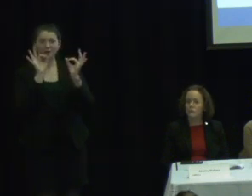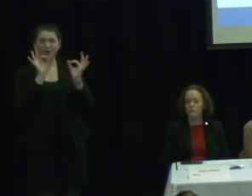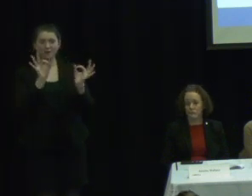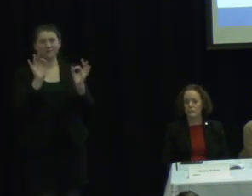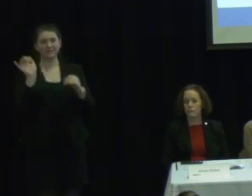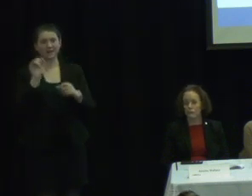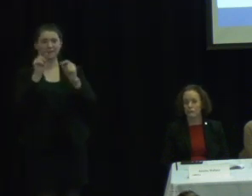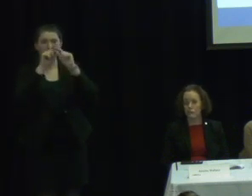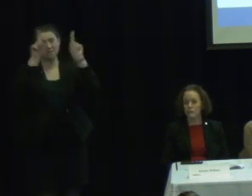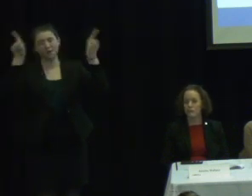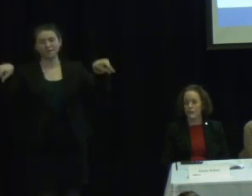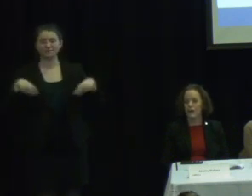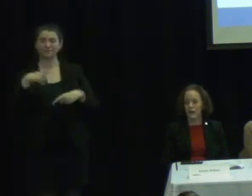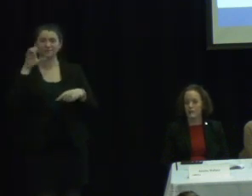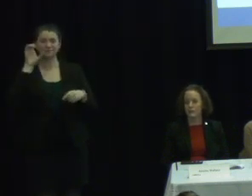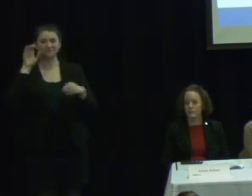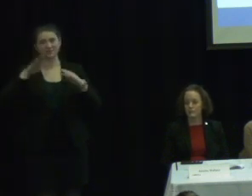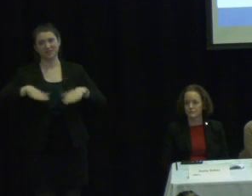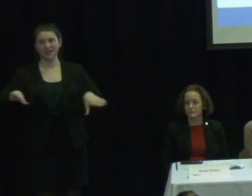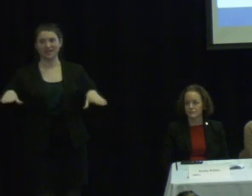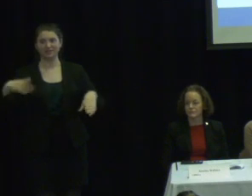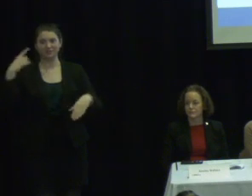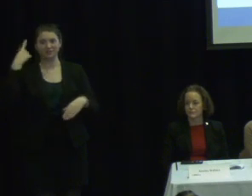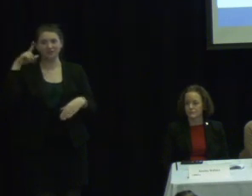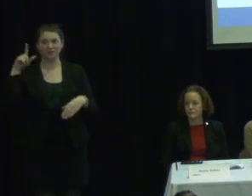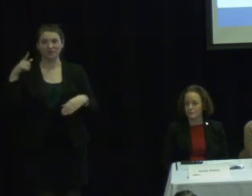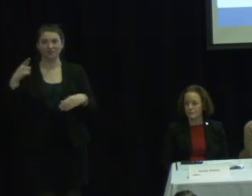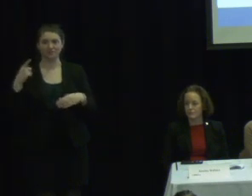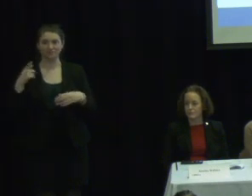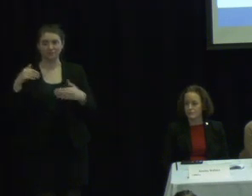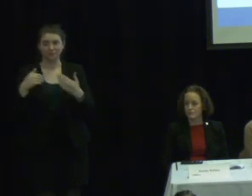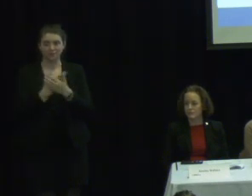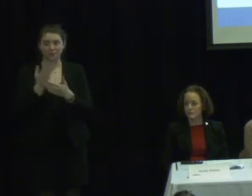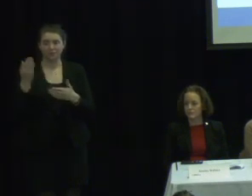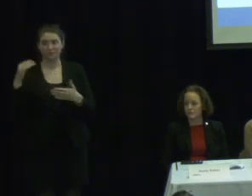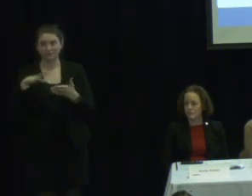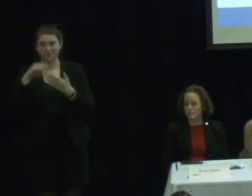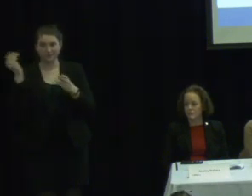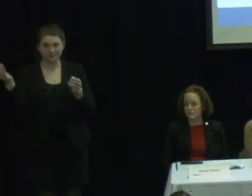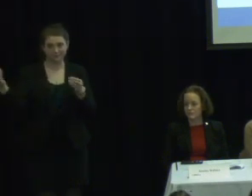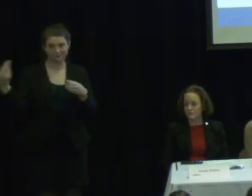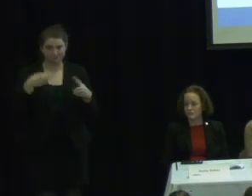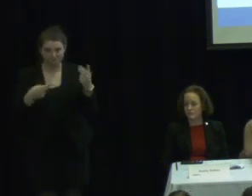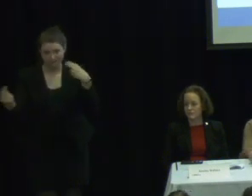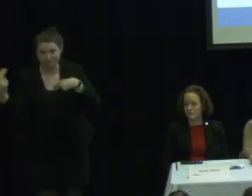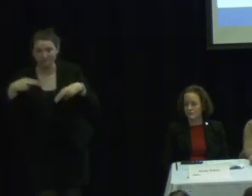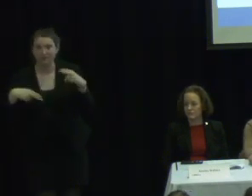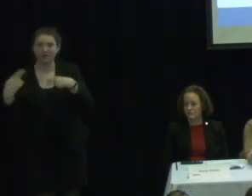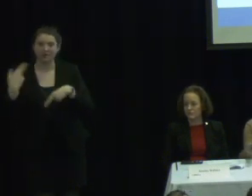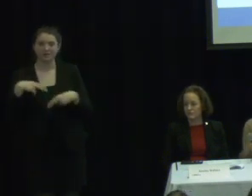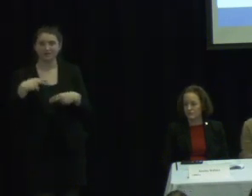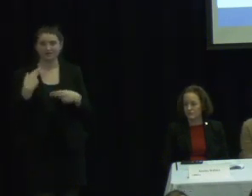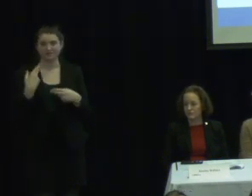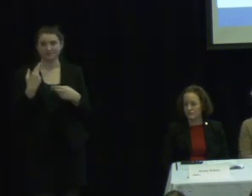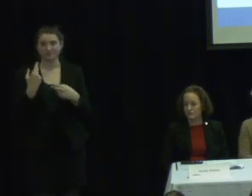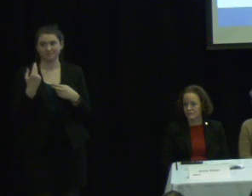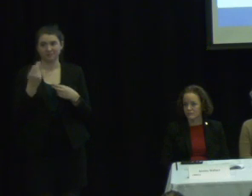current enrollment increases. It's almost mirroring it exactly. It's one of the few in our college that's